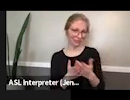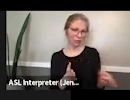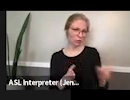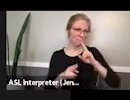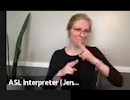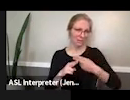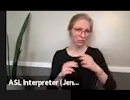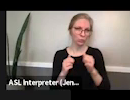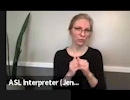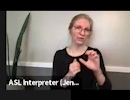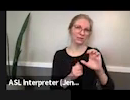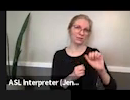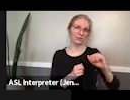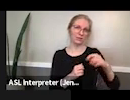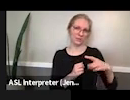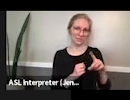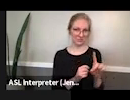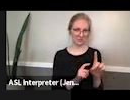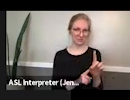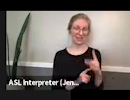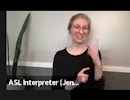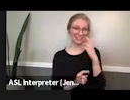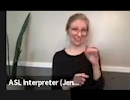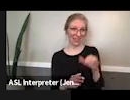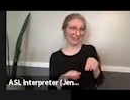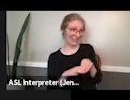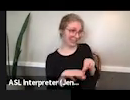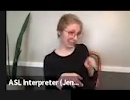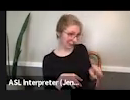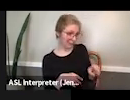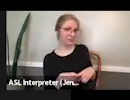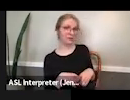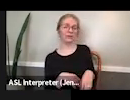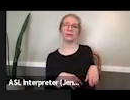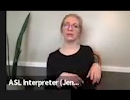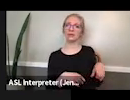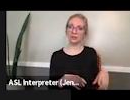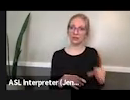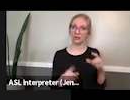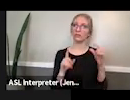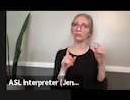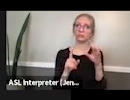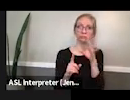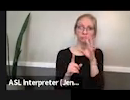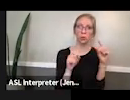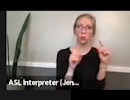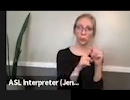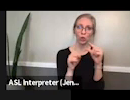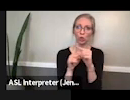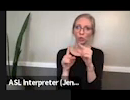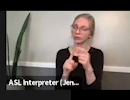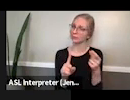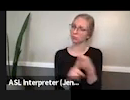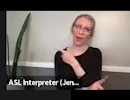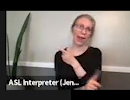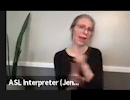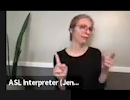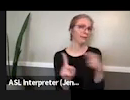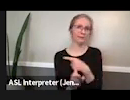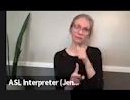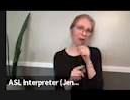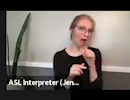with the CAPD in him. He says words, they're sporadic and they're not